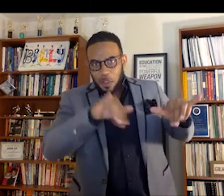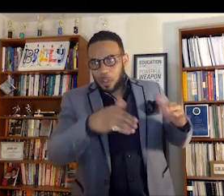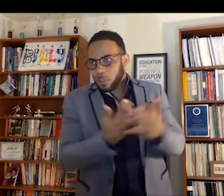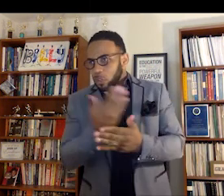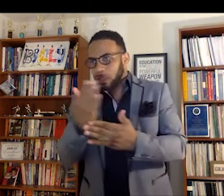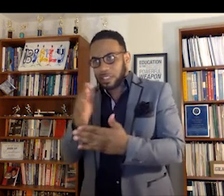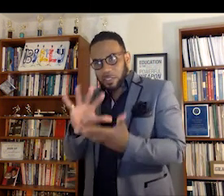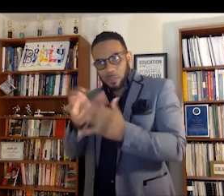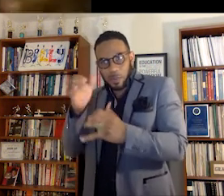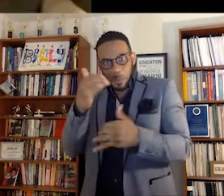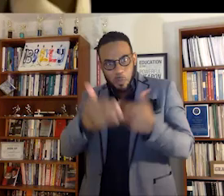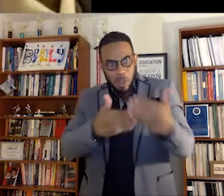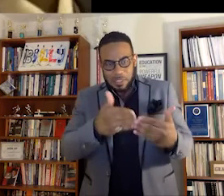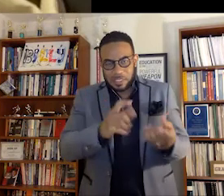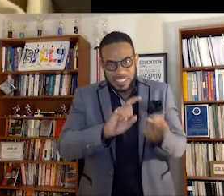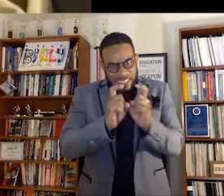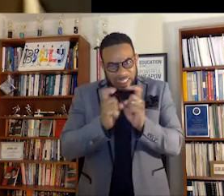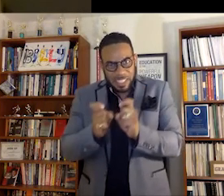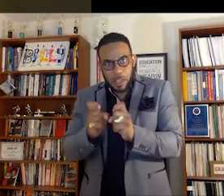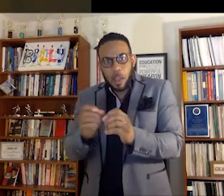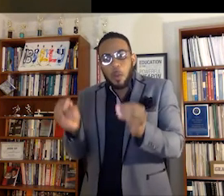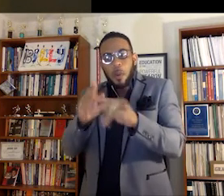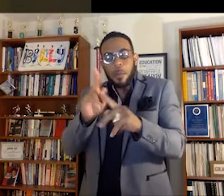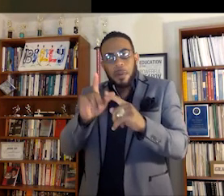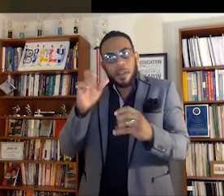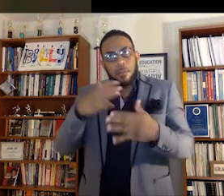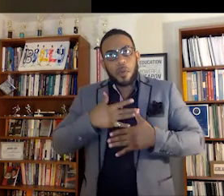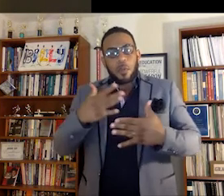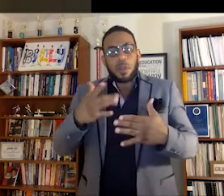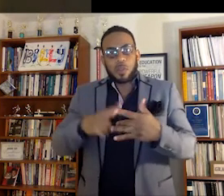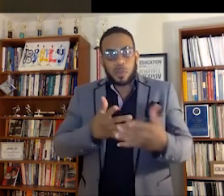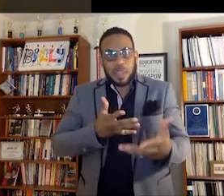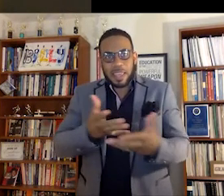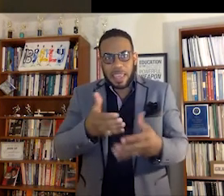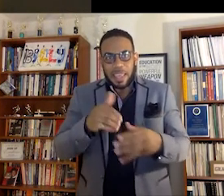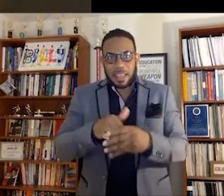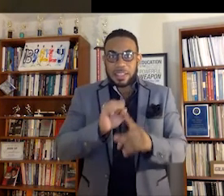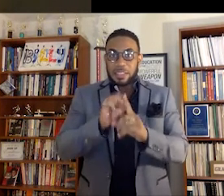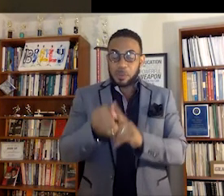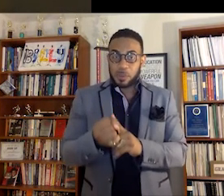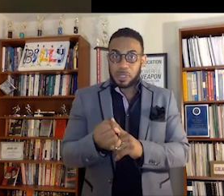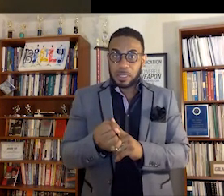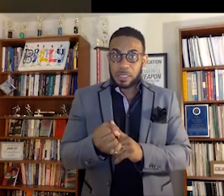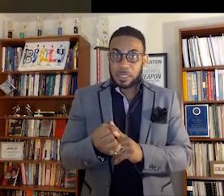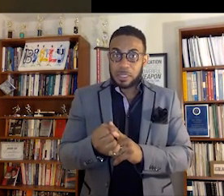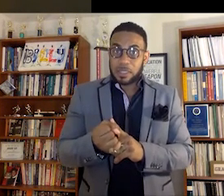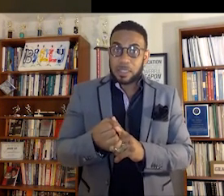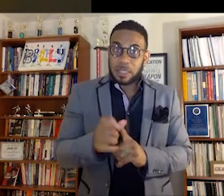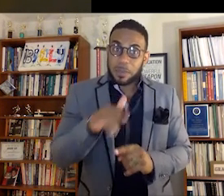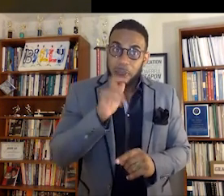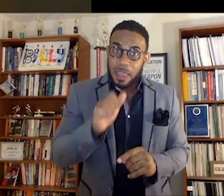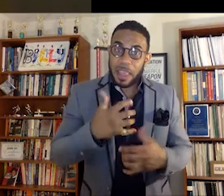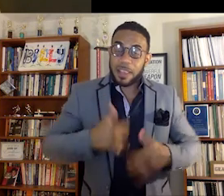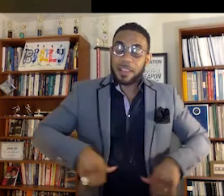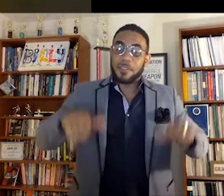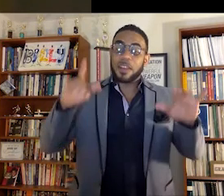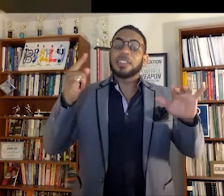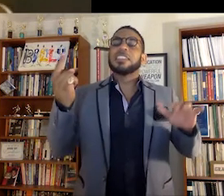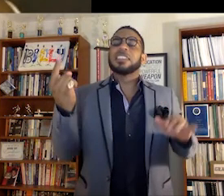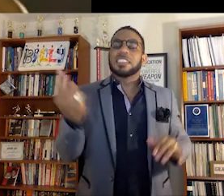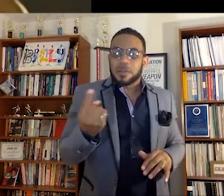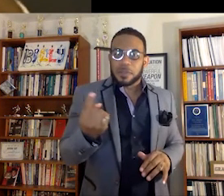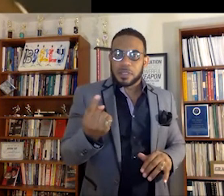is a disruptive process. And so more people have to be willing to engage in a situation that they may have to sacrifice